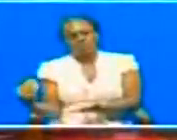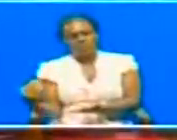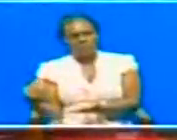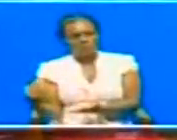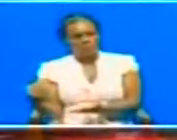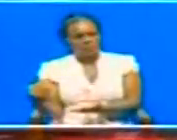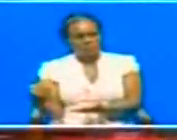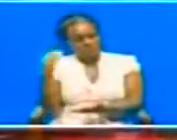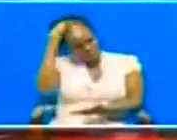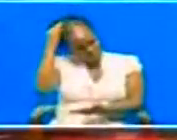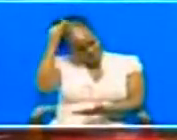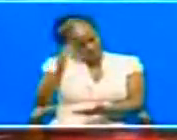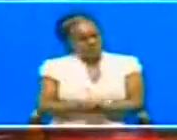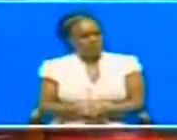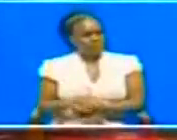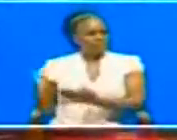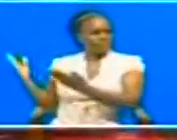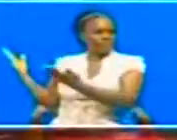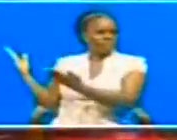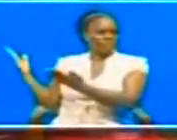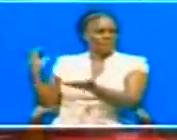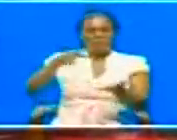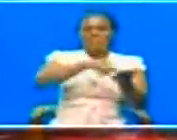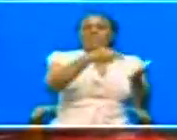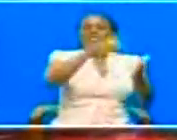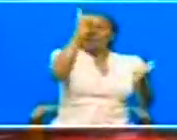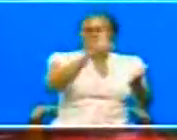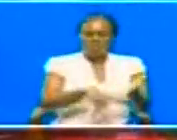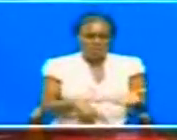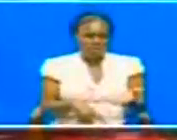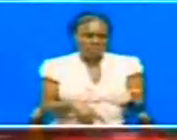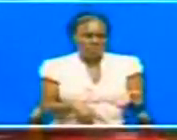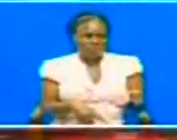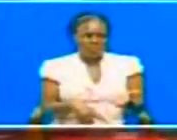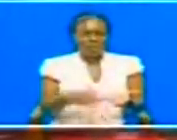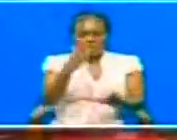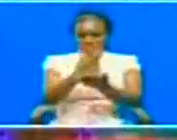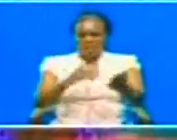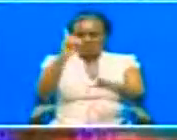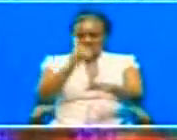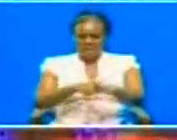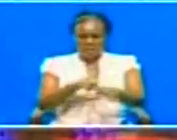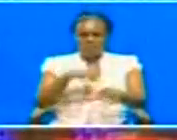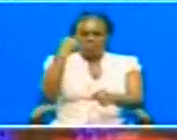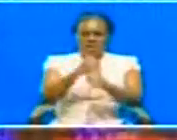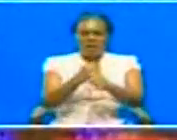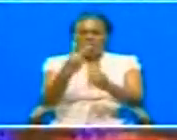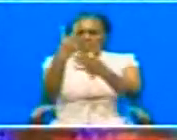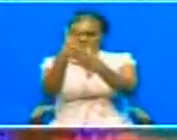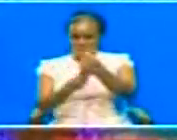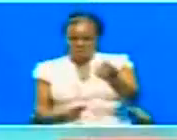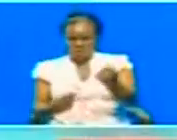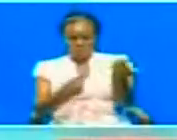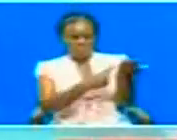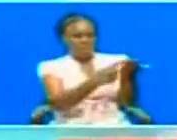get in touch with you in a moment, but before that, what does this logo mean? Now, when we were creating logo, I think, you know, sometimes just works. The two brown